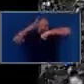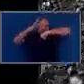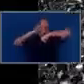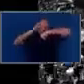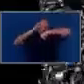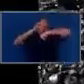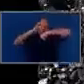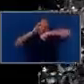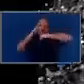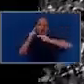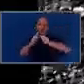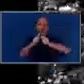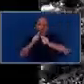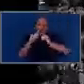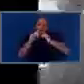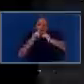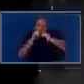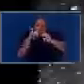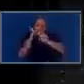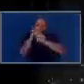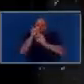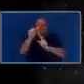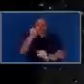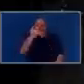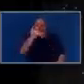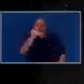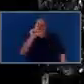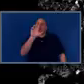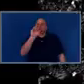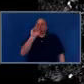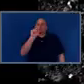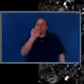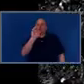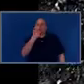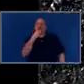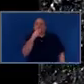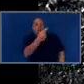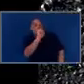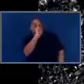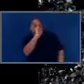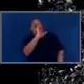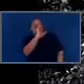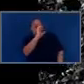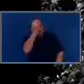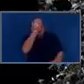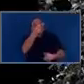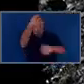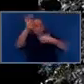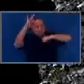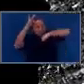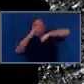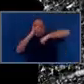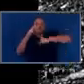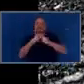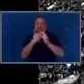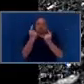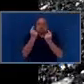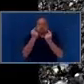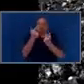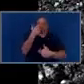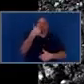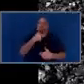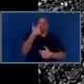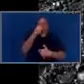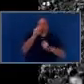with an accelerometer on board, and that told the spacecraft to fire the gas bottle, which then released gas under